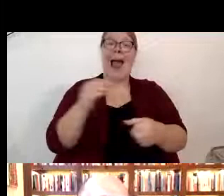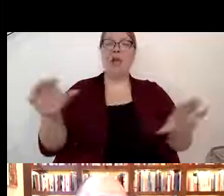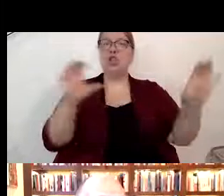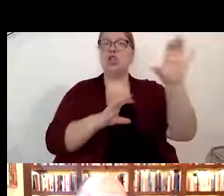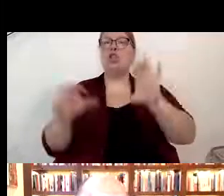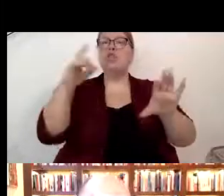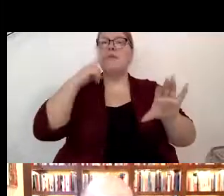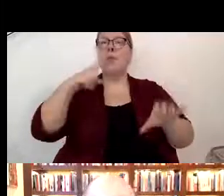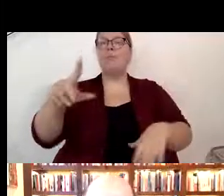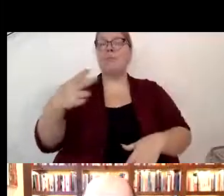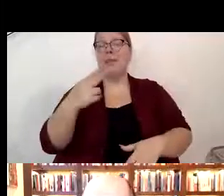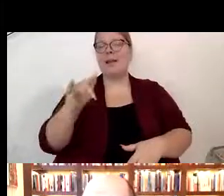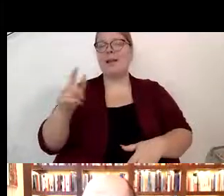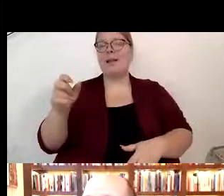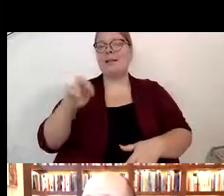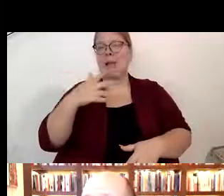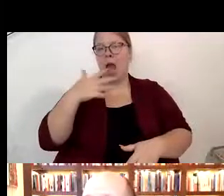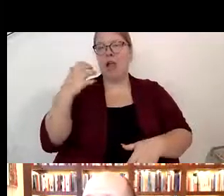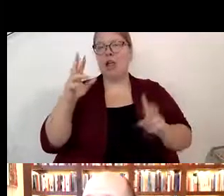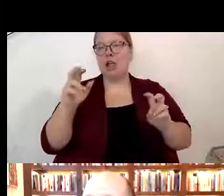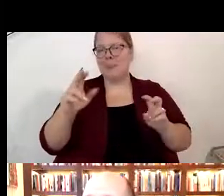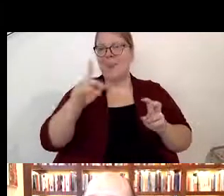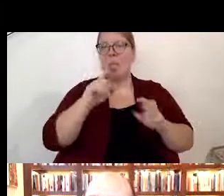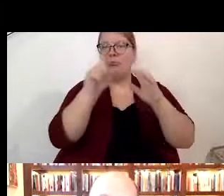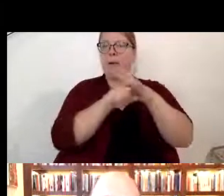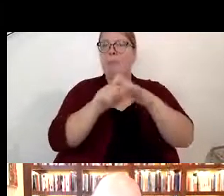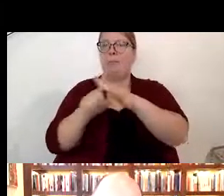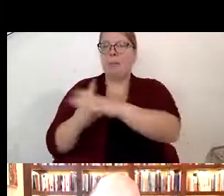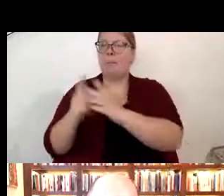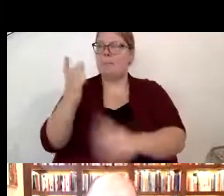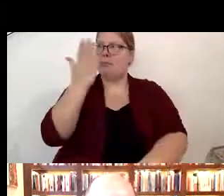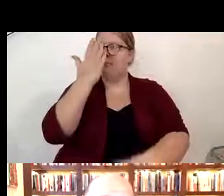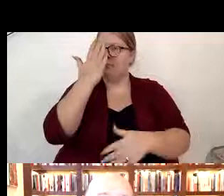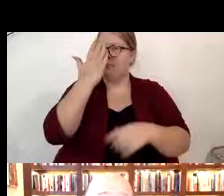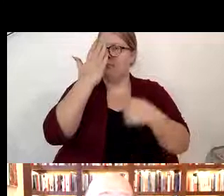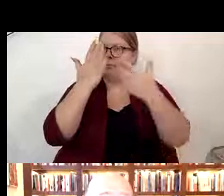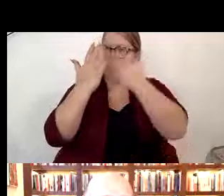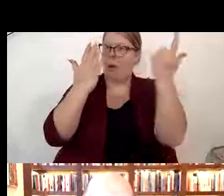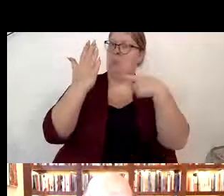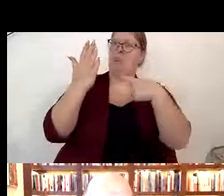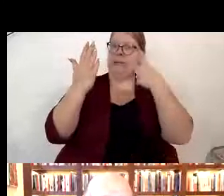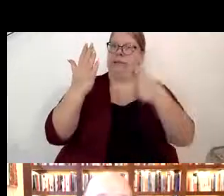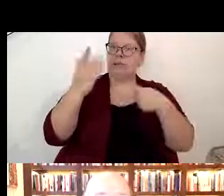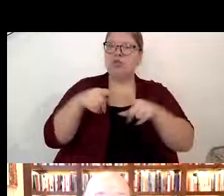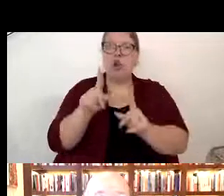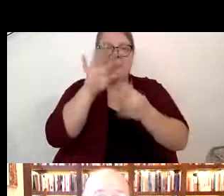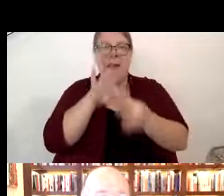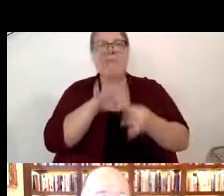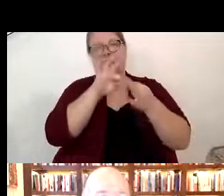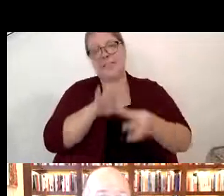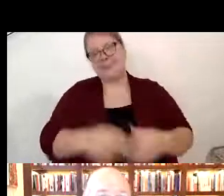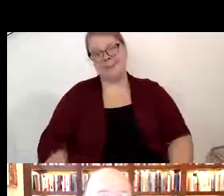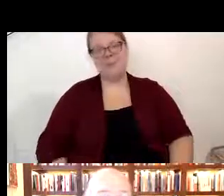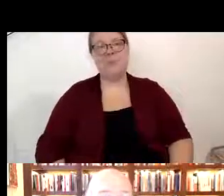that will evolve in their mindfulness practice. A common problem. You'll